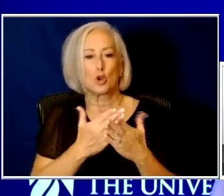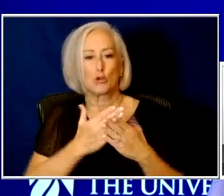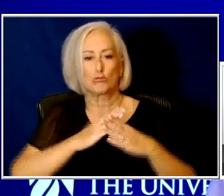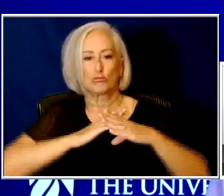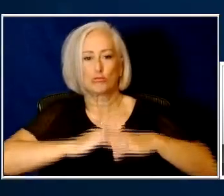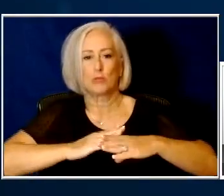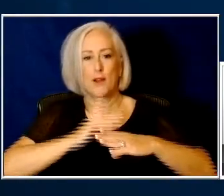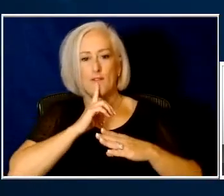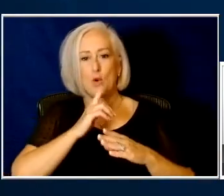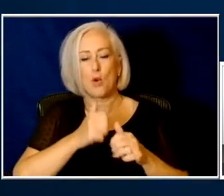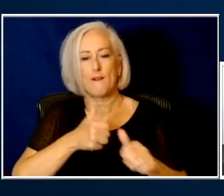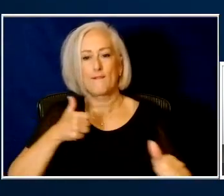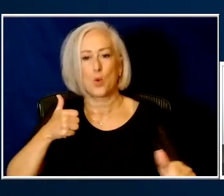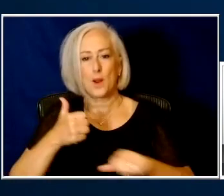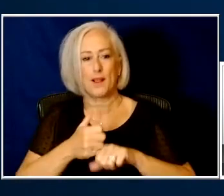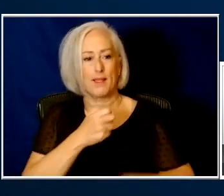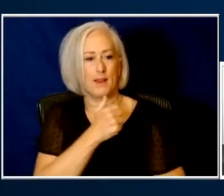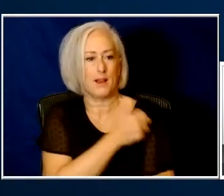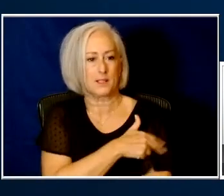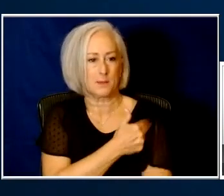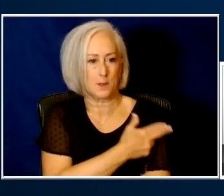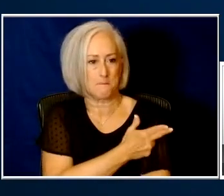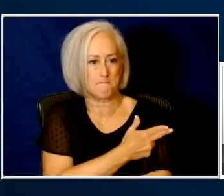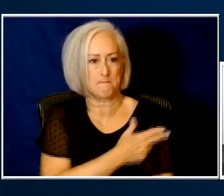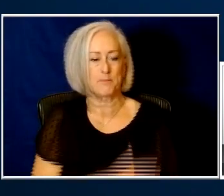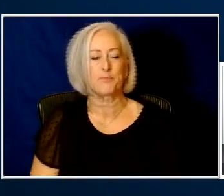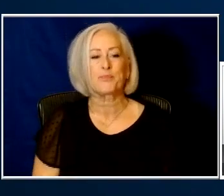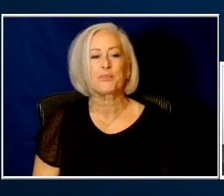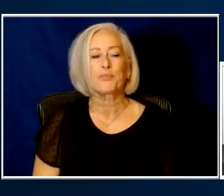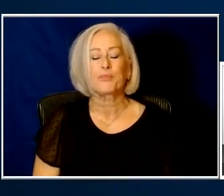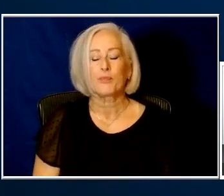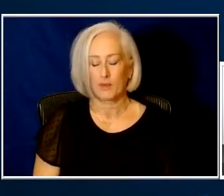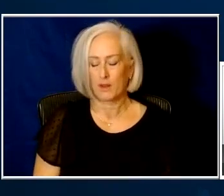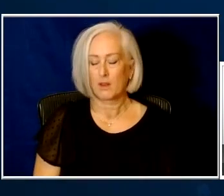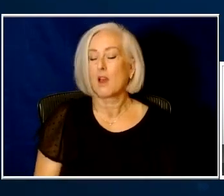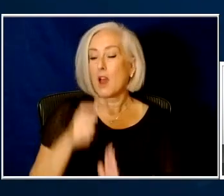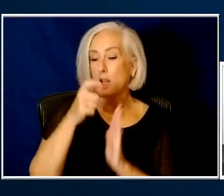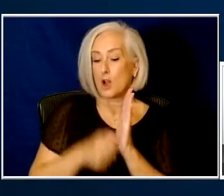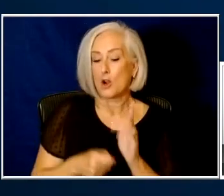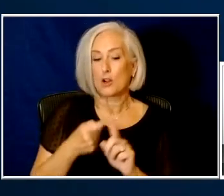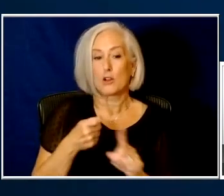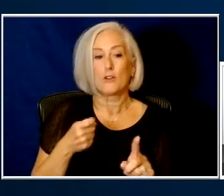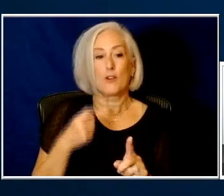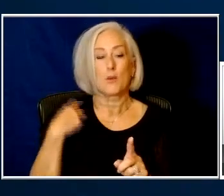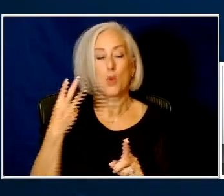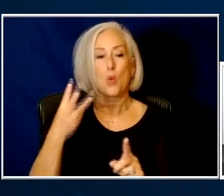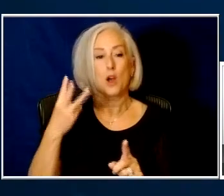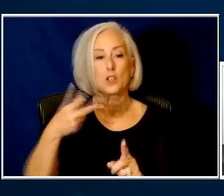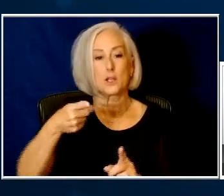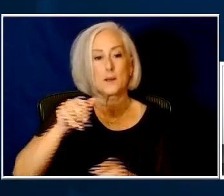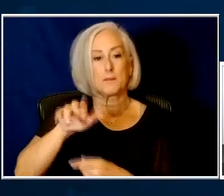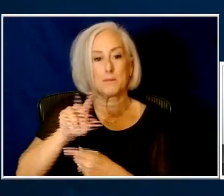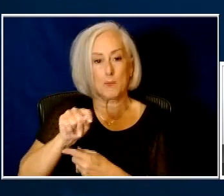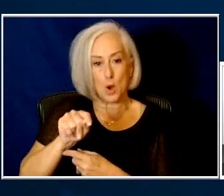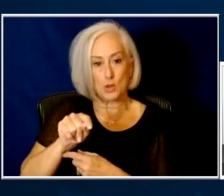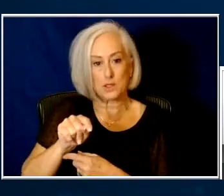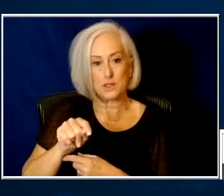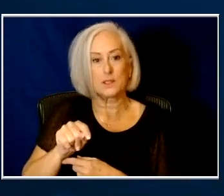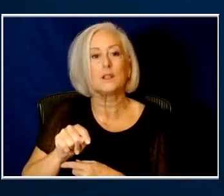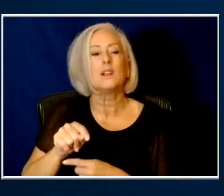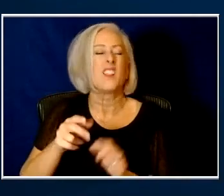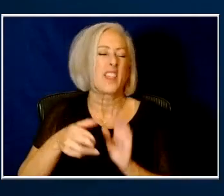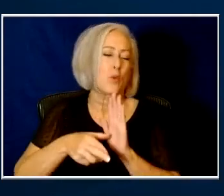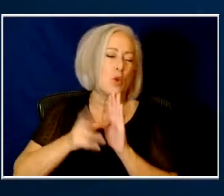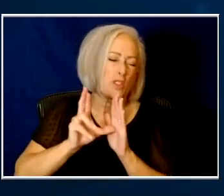outcomes. You know, just as a quick thought, too, there was an article that came out in the Washington Post. It wasn't in the Washington Post. The Washington Post was reviewing it. Yeah. It was in one